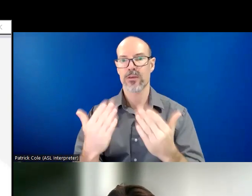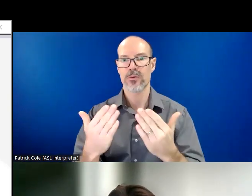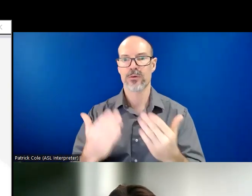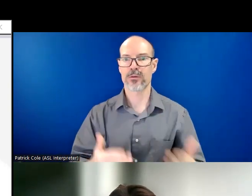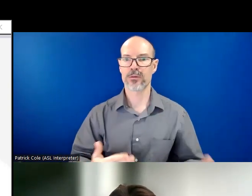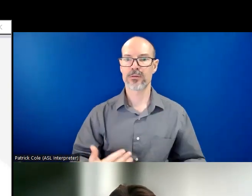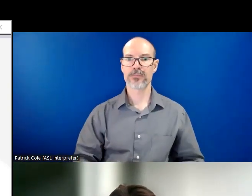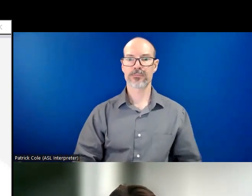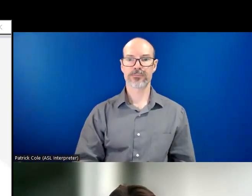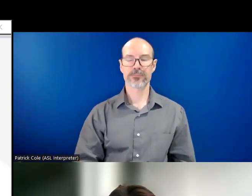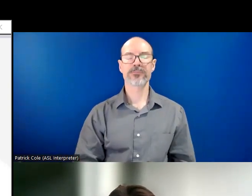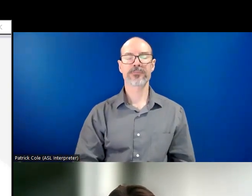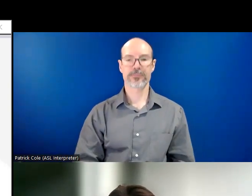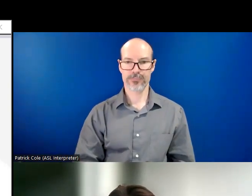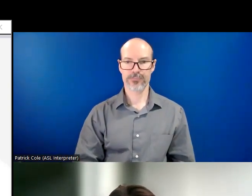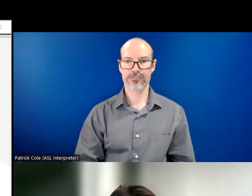Thank you, Julia.